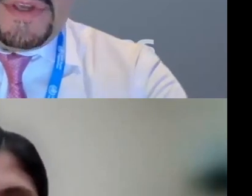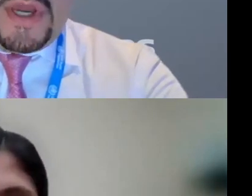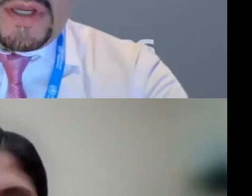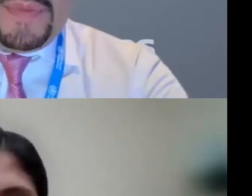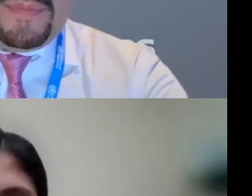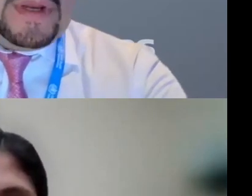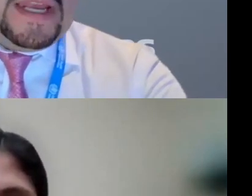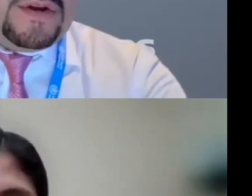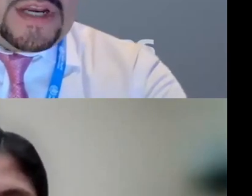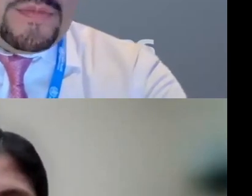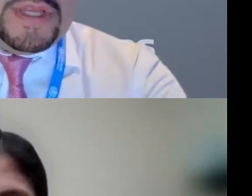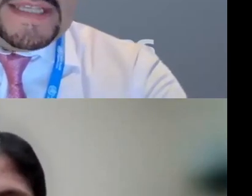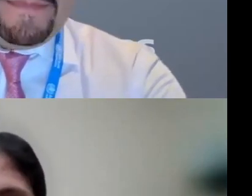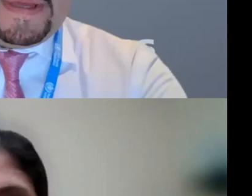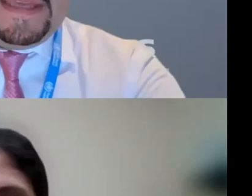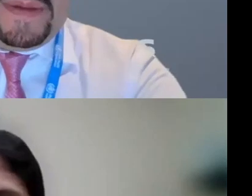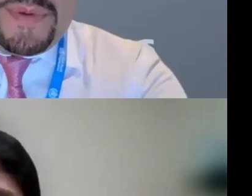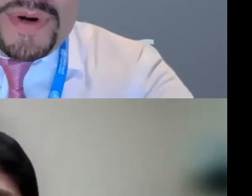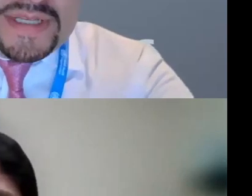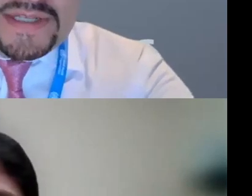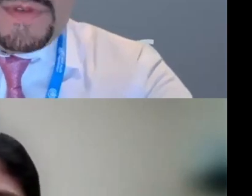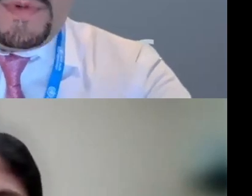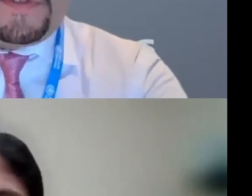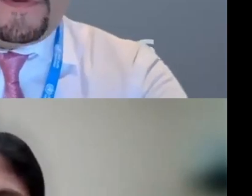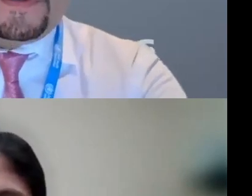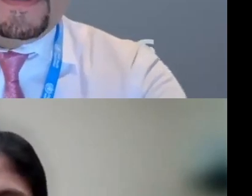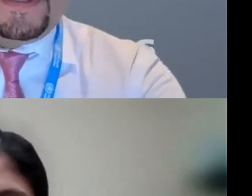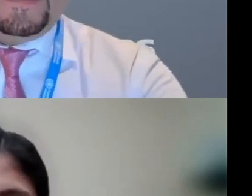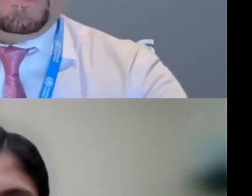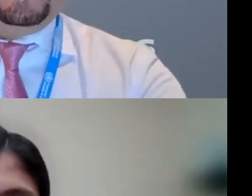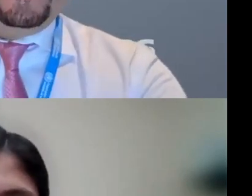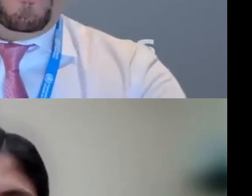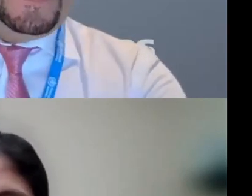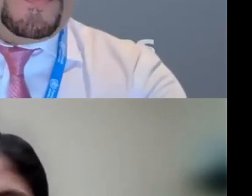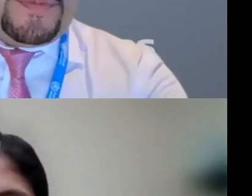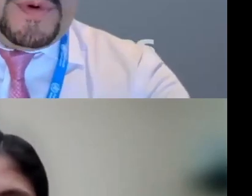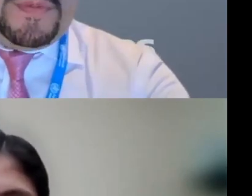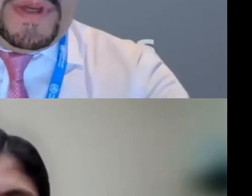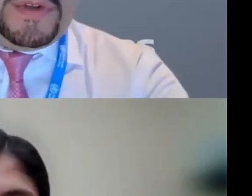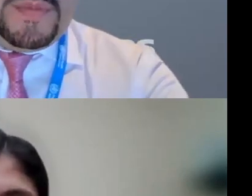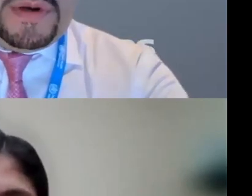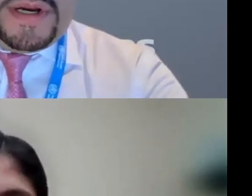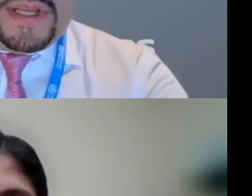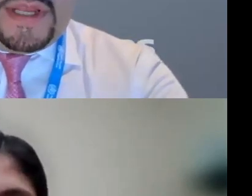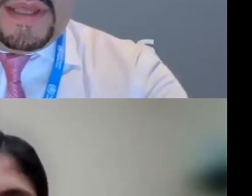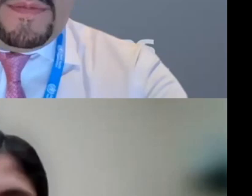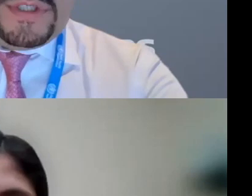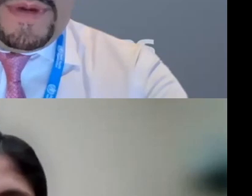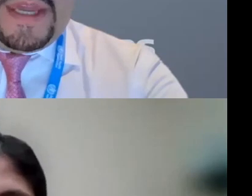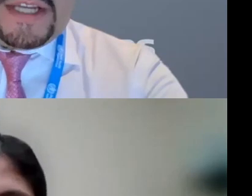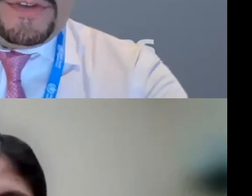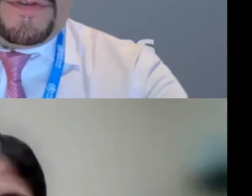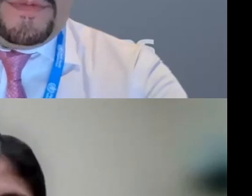engage young people and local communities in pandemic preparedness and response efforts. The goal is to promote peer-to-peer learning